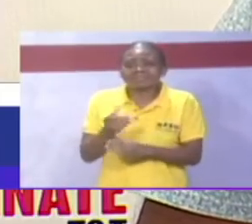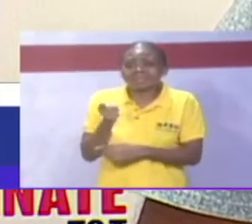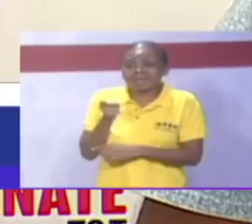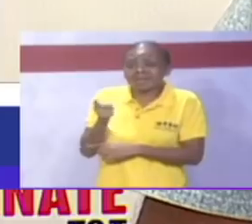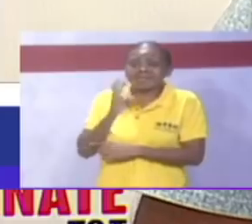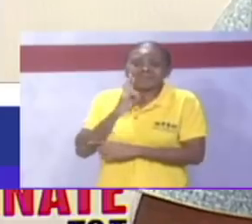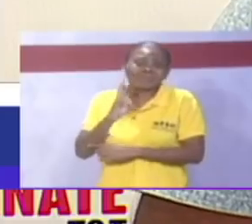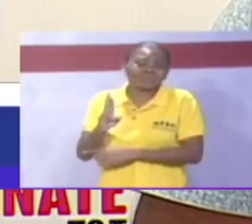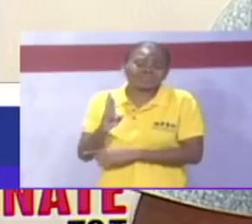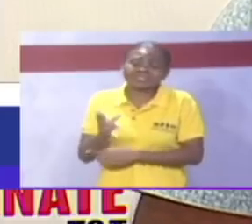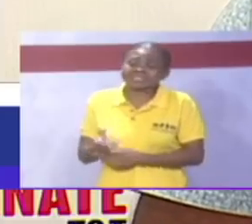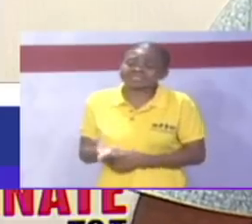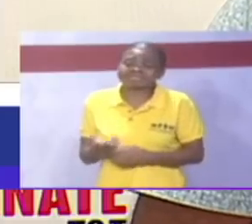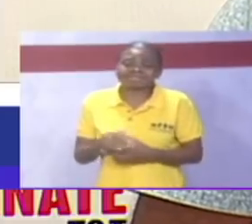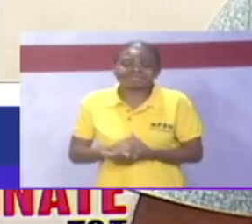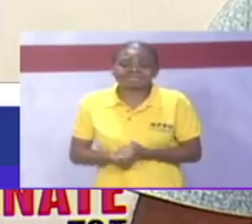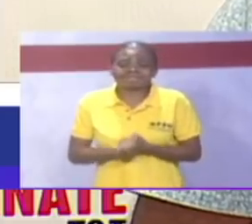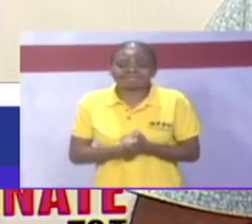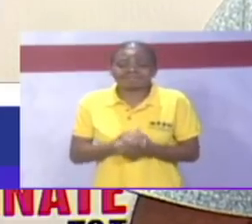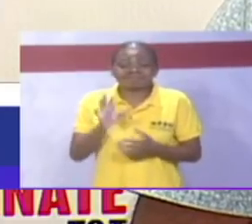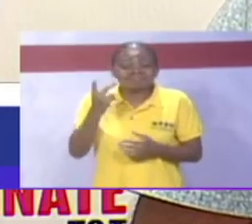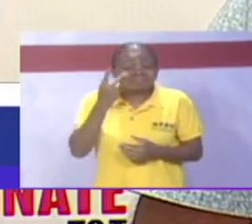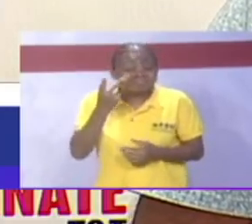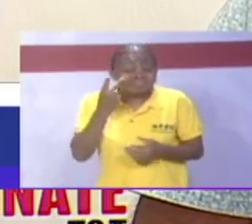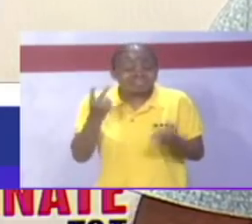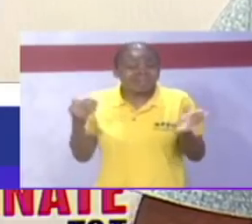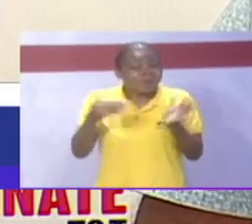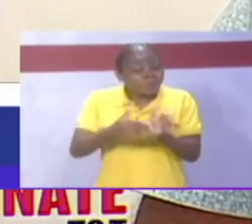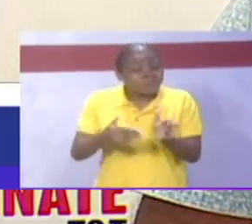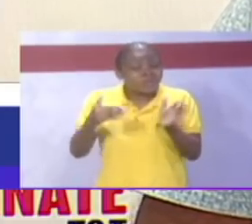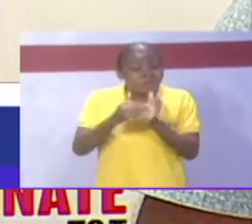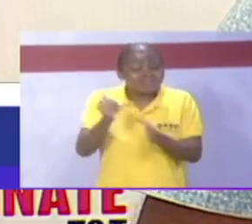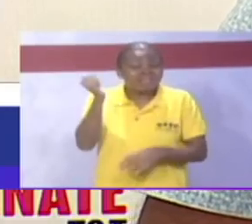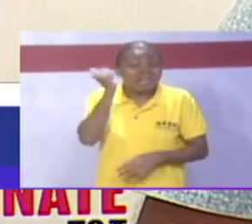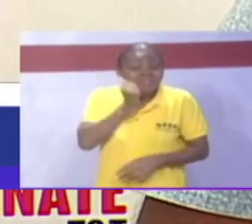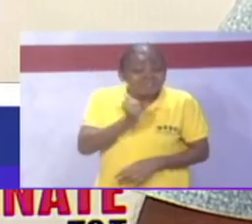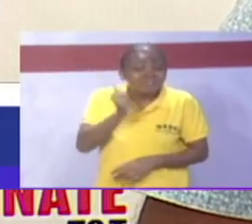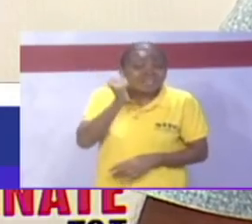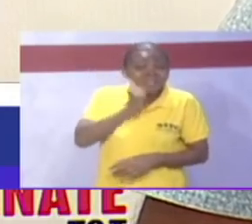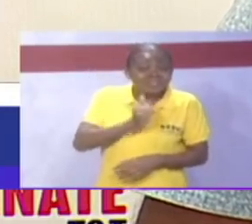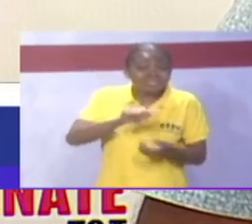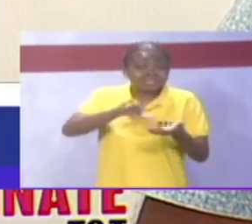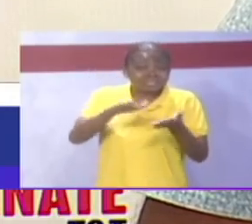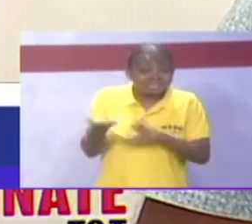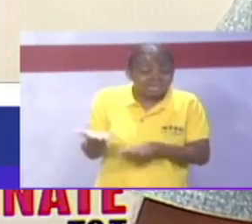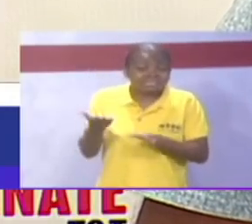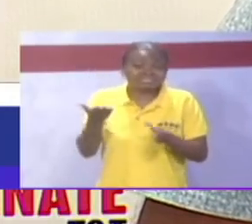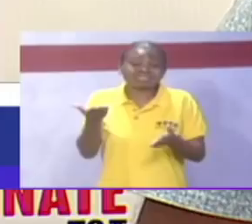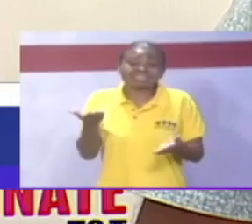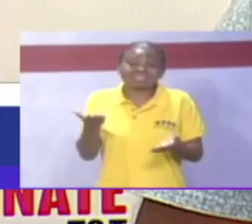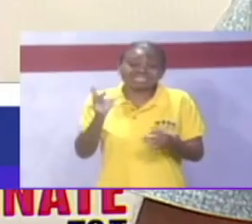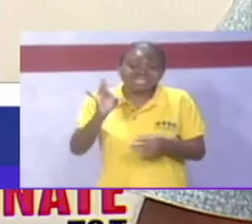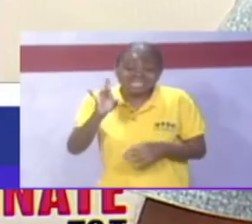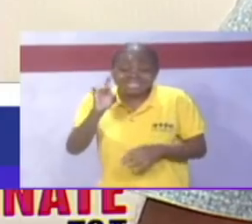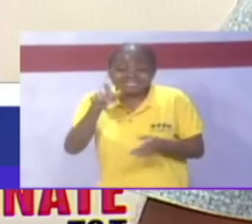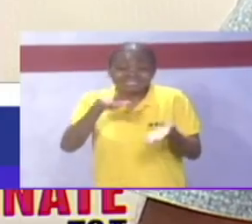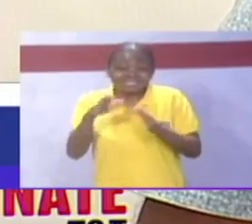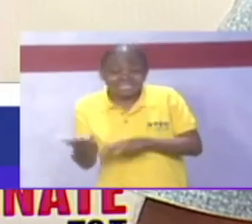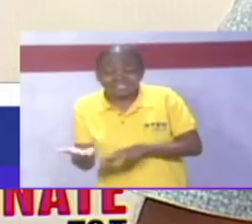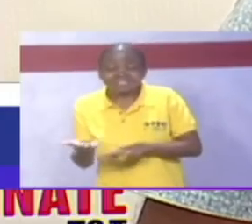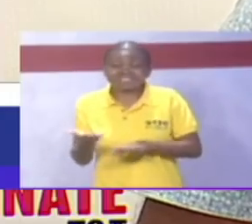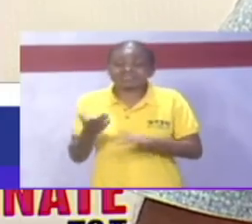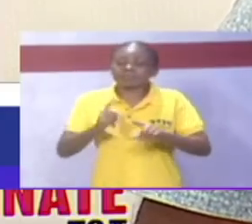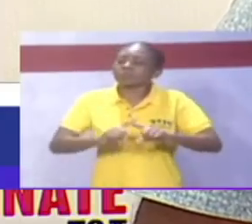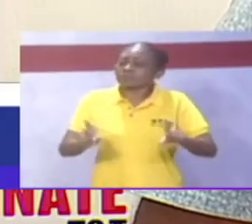Every day we hear there are 10 people die, or 15, or 8, or even 1. It's 1 family, or 8